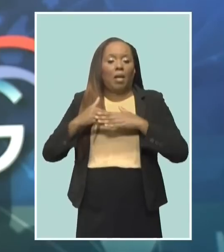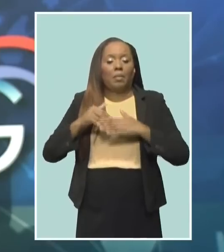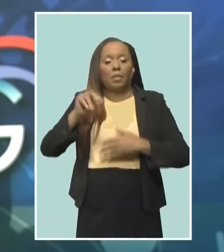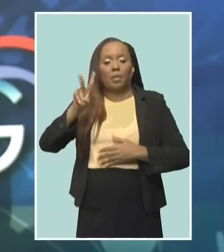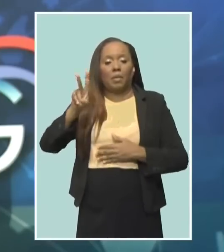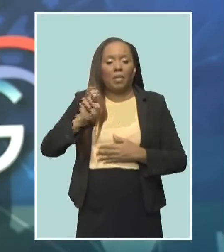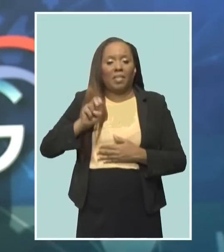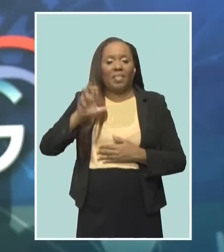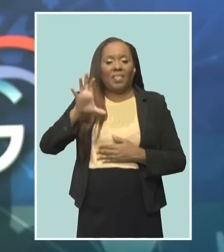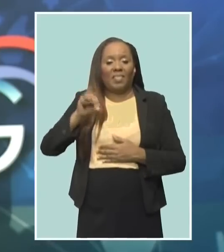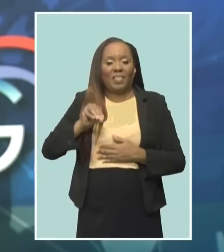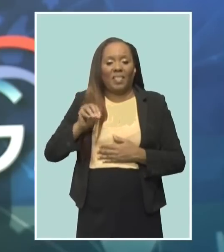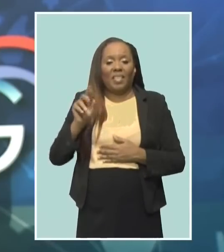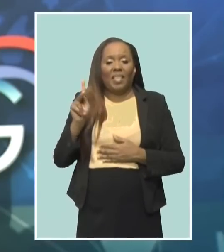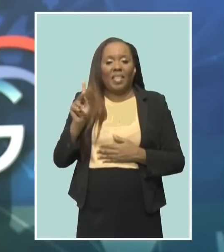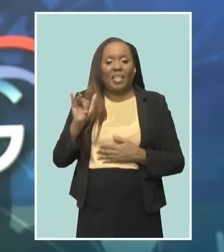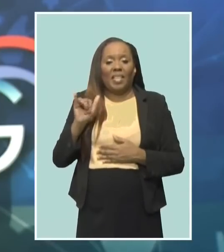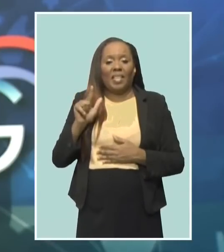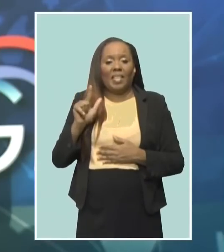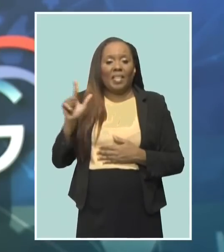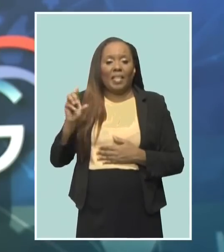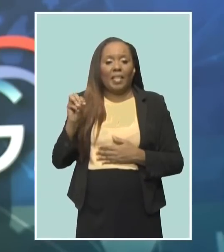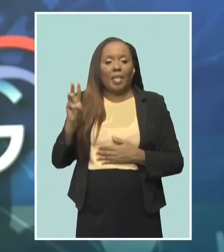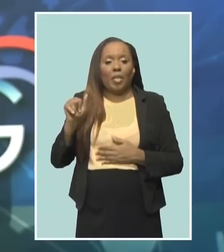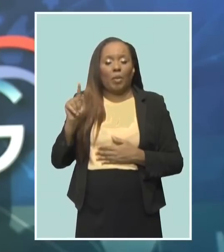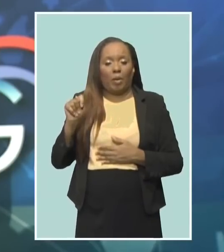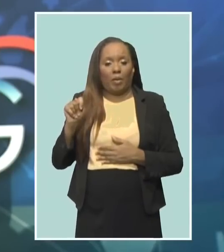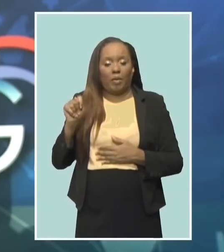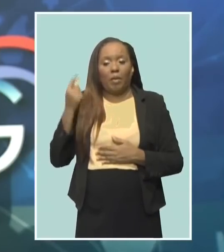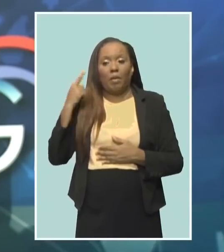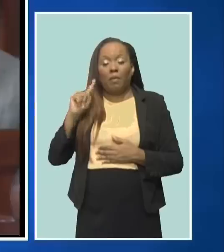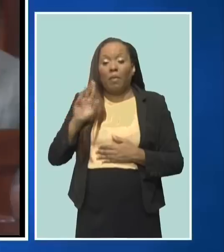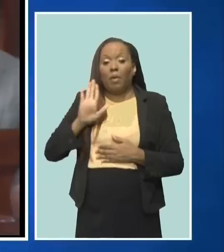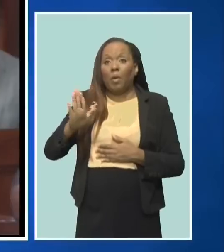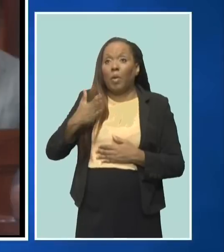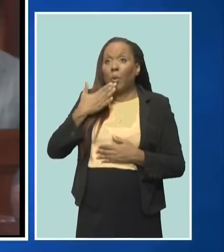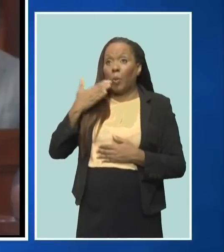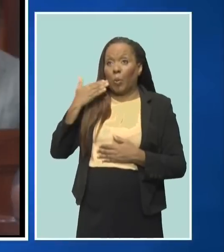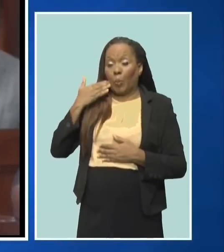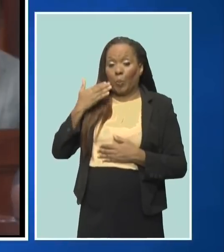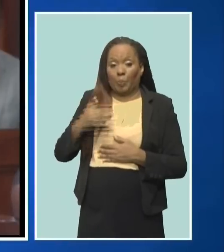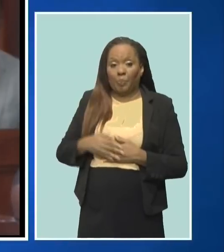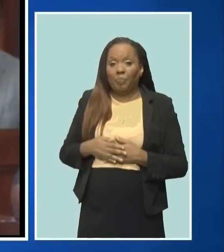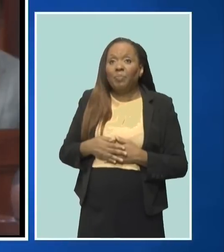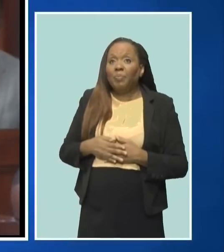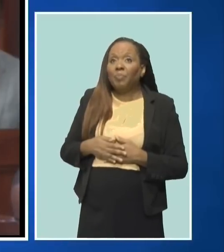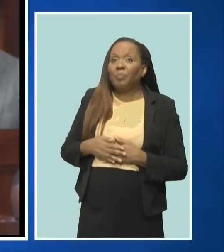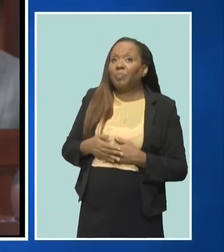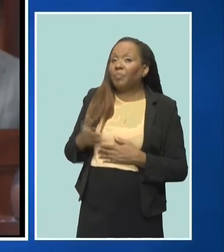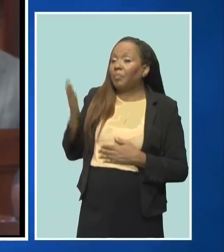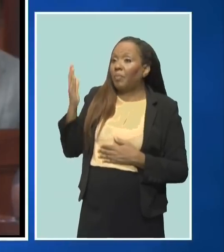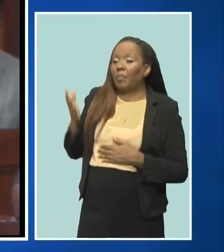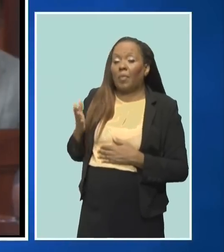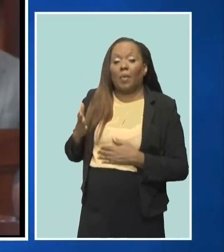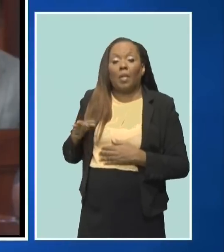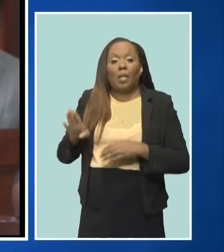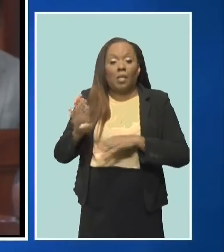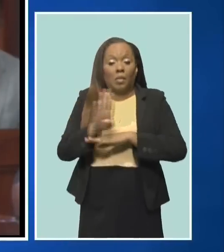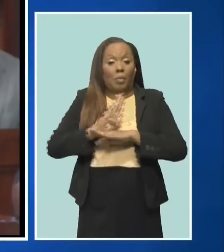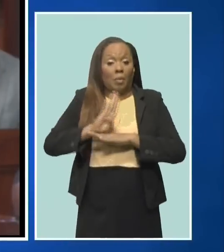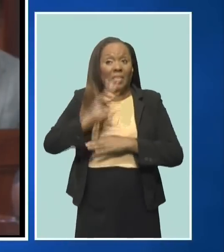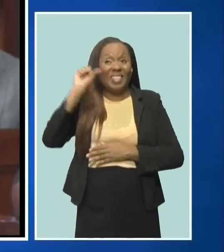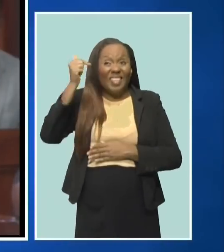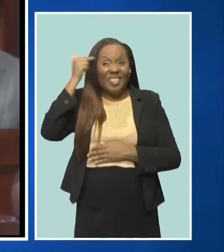250 kilowatts for residential properties. The government of Barbados will be